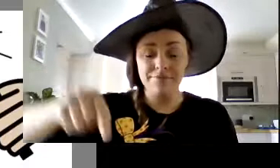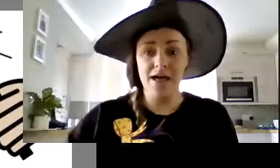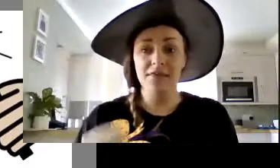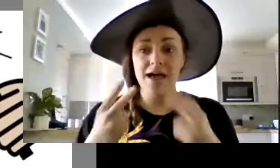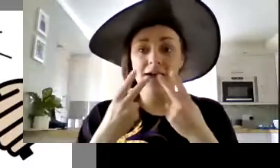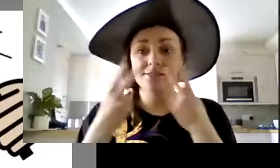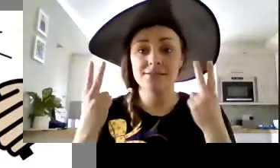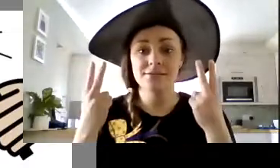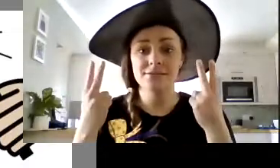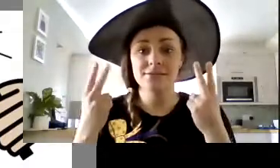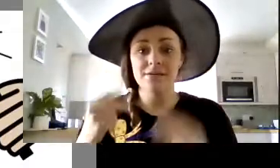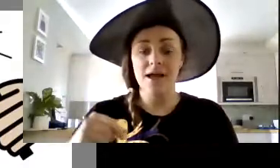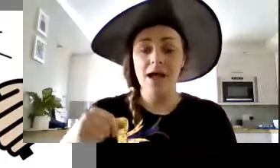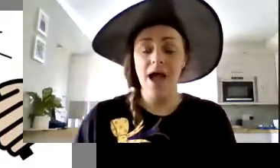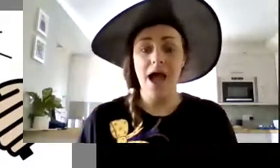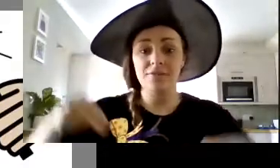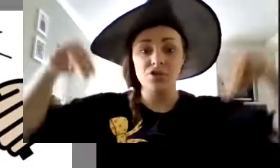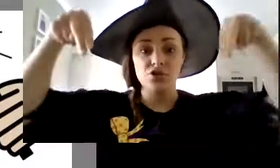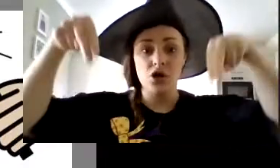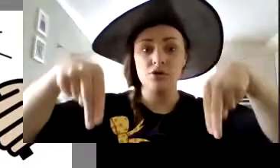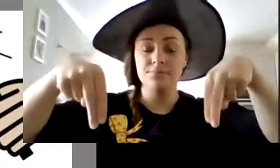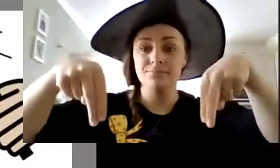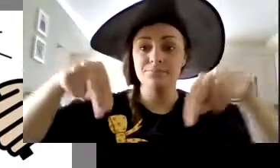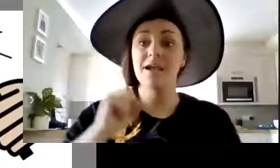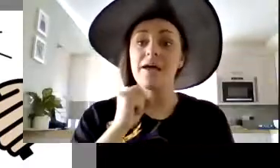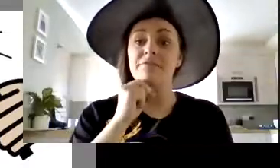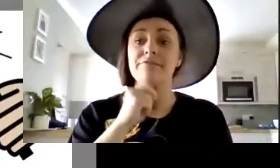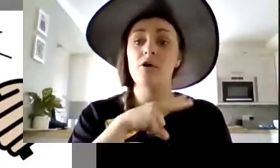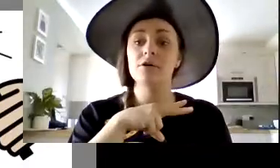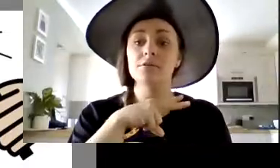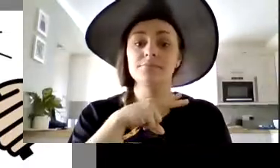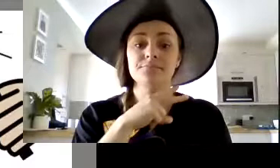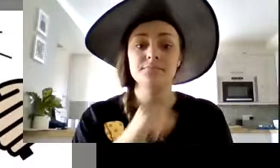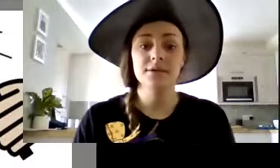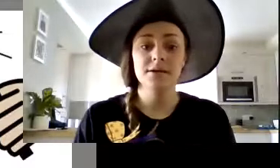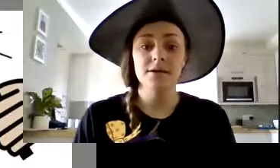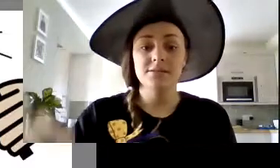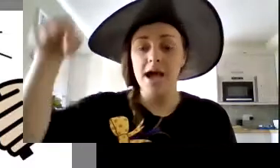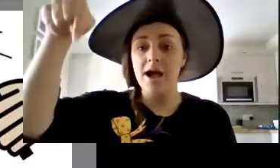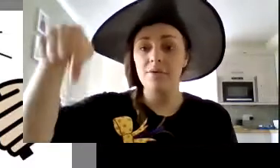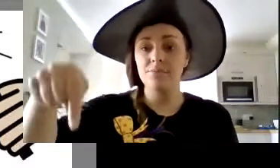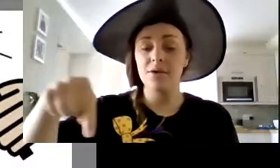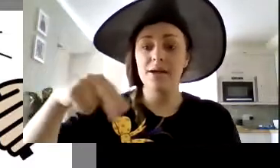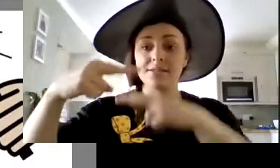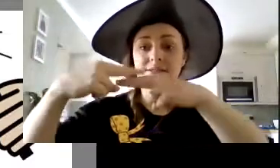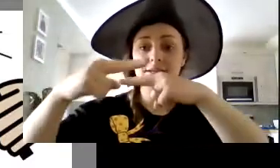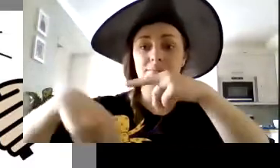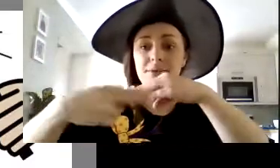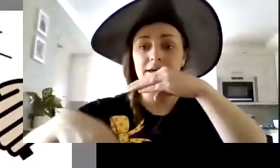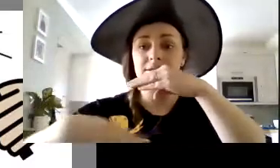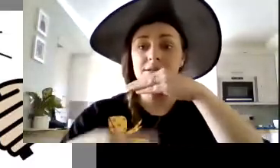Down fell the cat and the dog and the frog. Down they